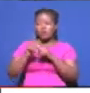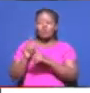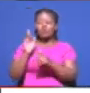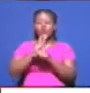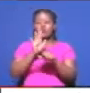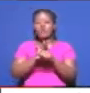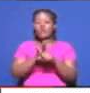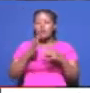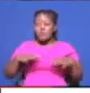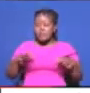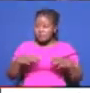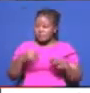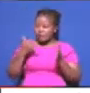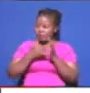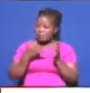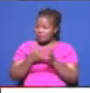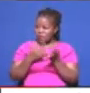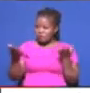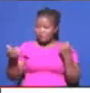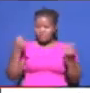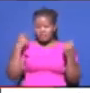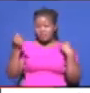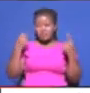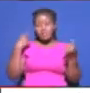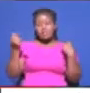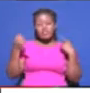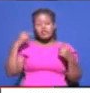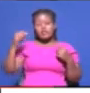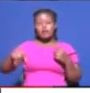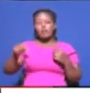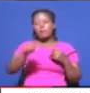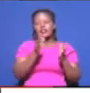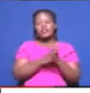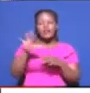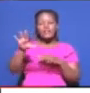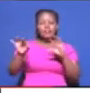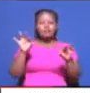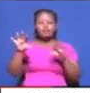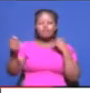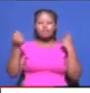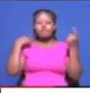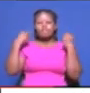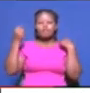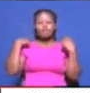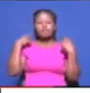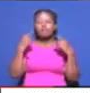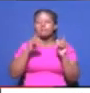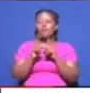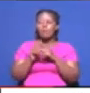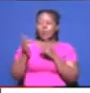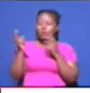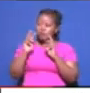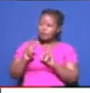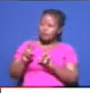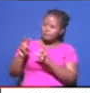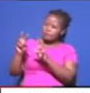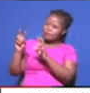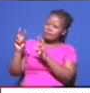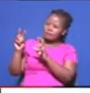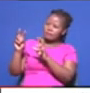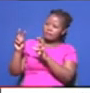actually involved in tea planting and tea plucking. And as you can see on your screens right now, those